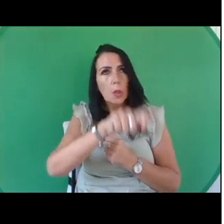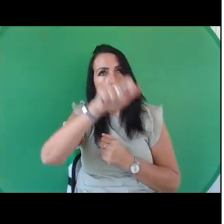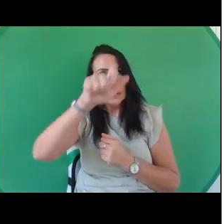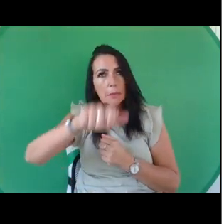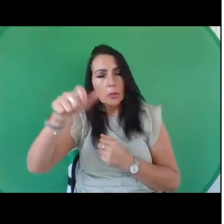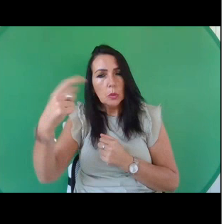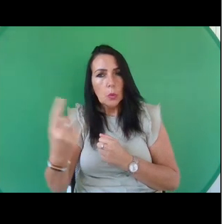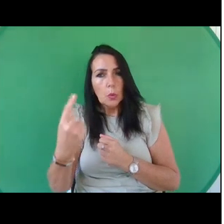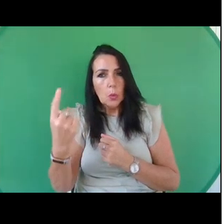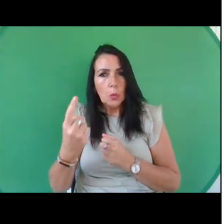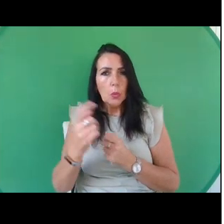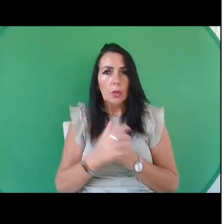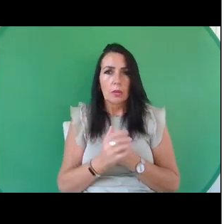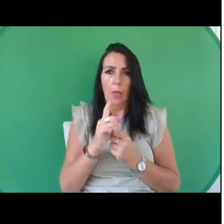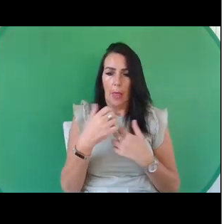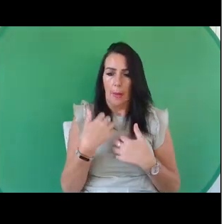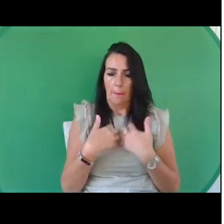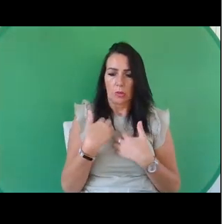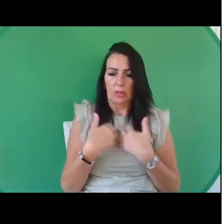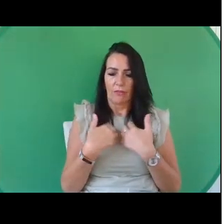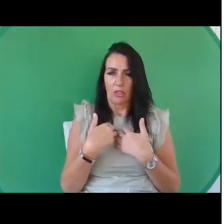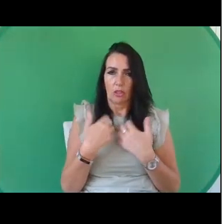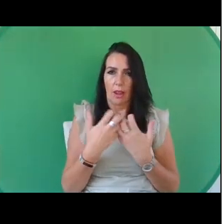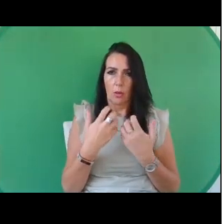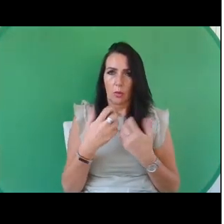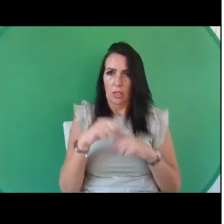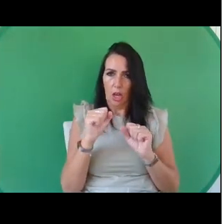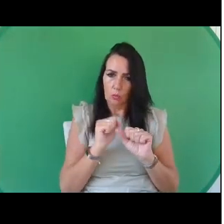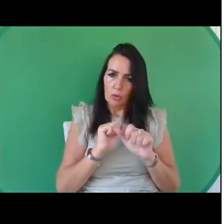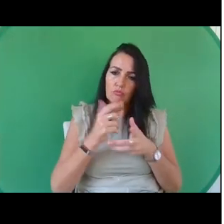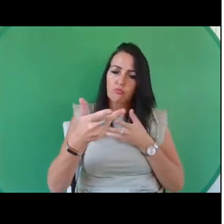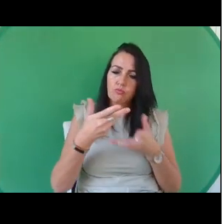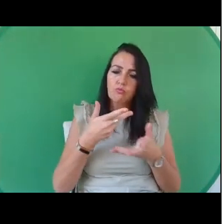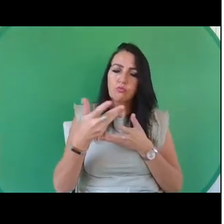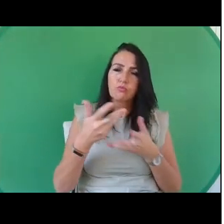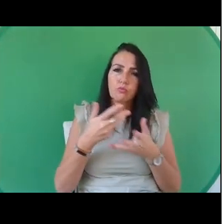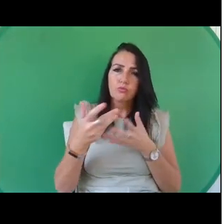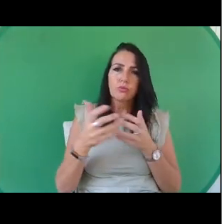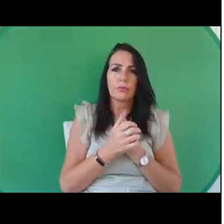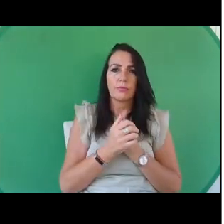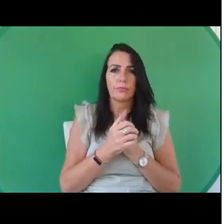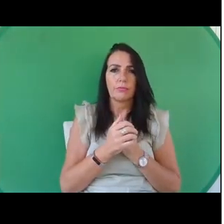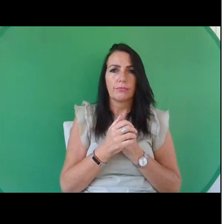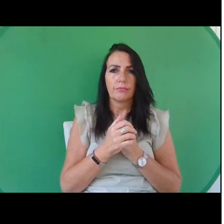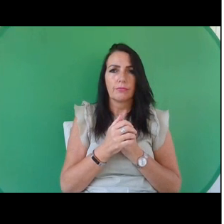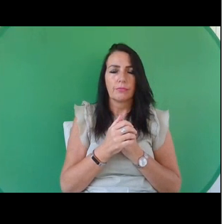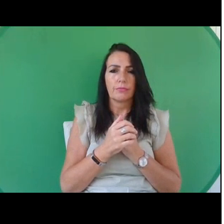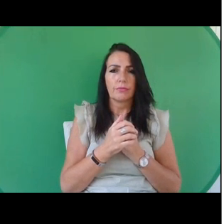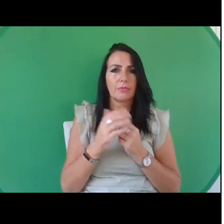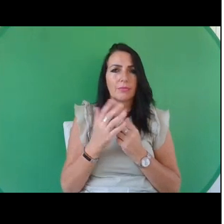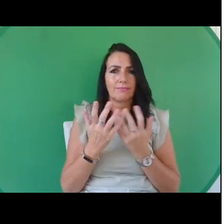Finding out someone's motivation starts with good conversations. An unstructured conversation makes it difficult for you to demonstrate your